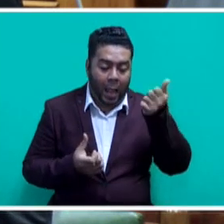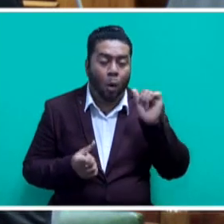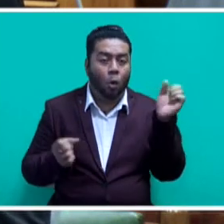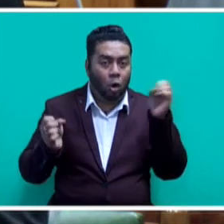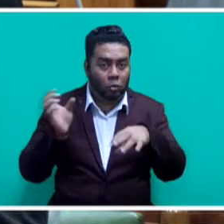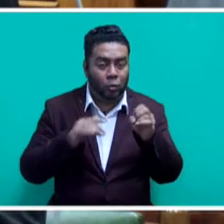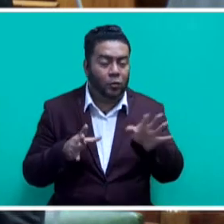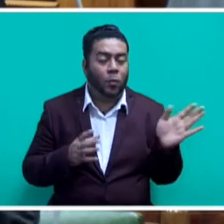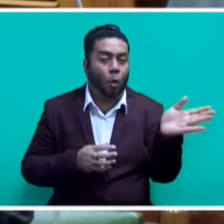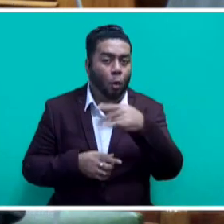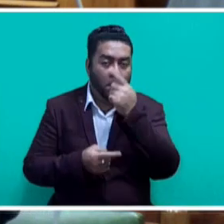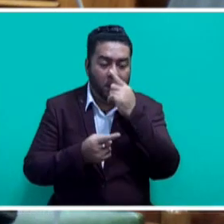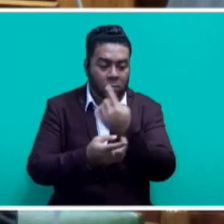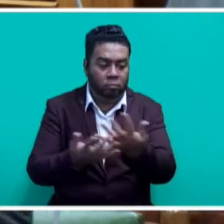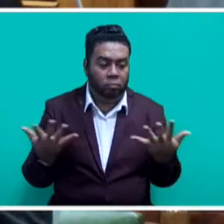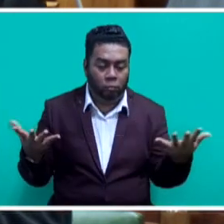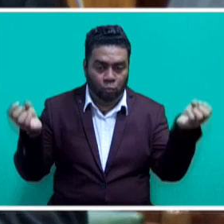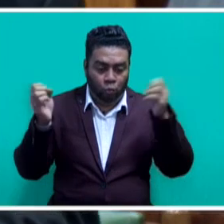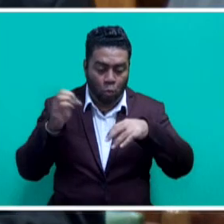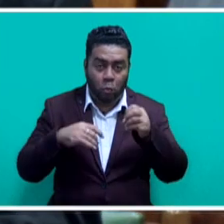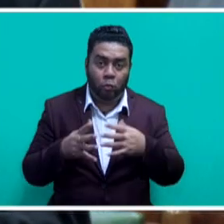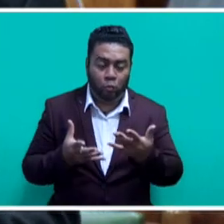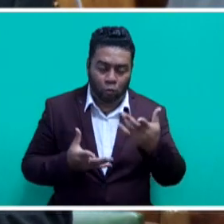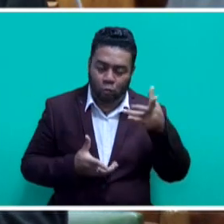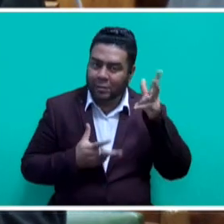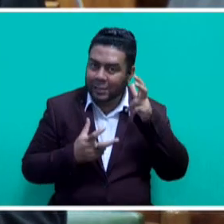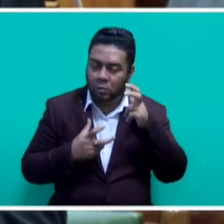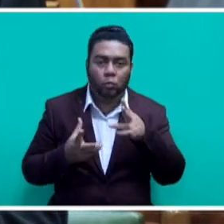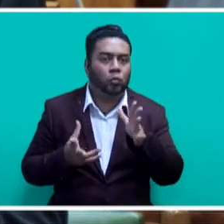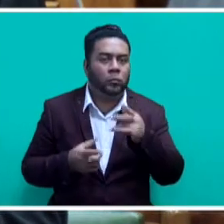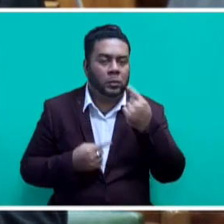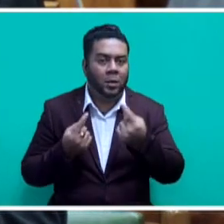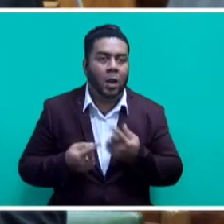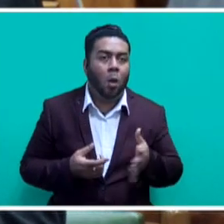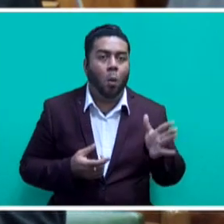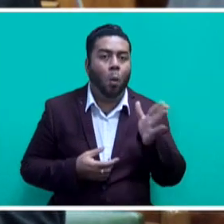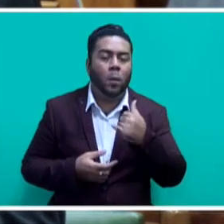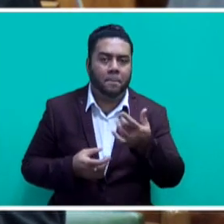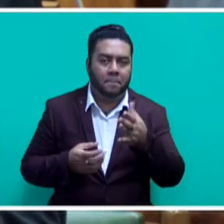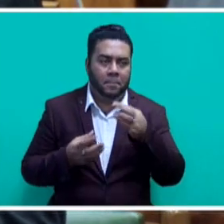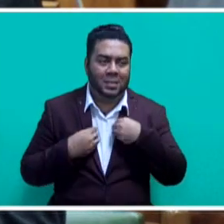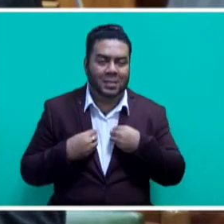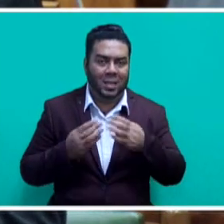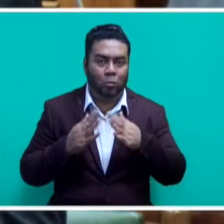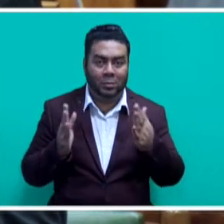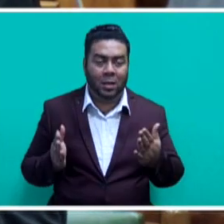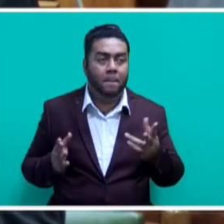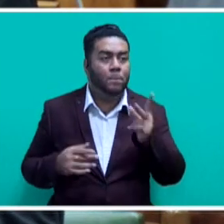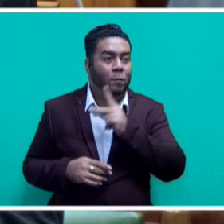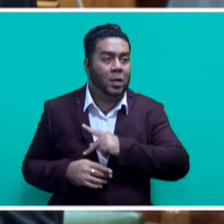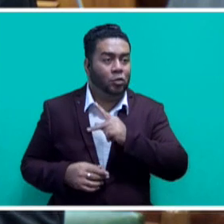to get their views heard. And not forgetting our business houses,